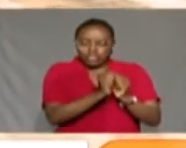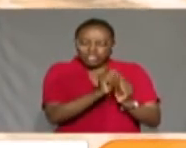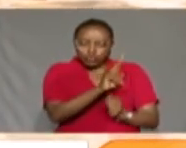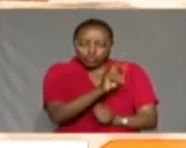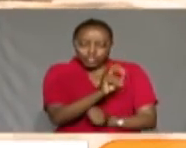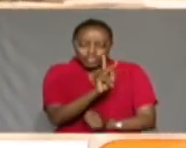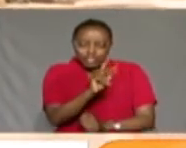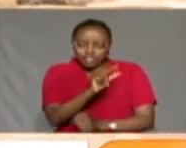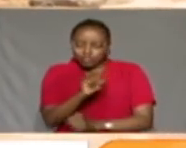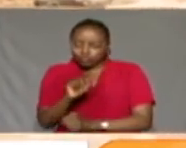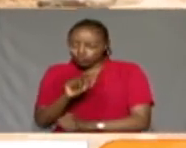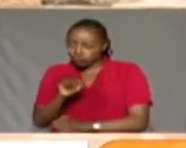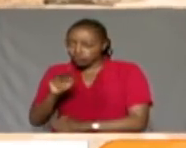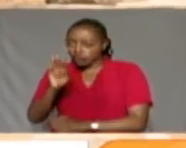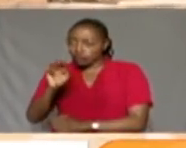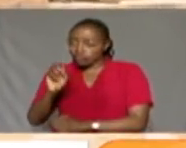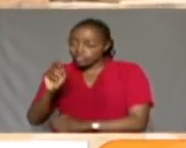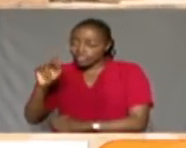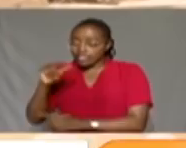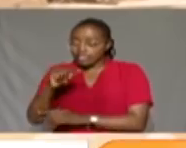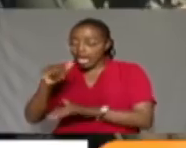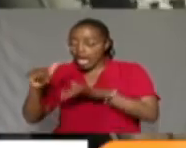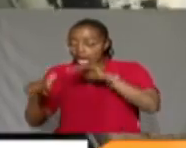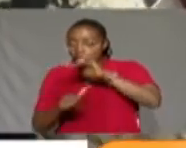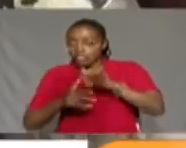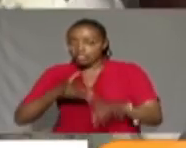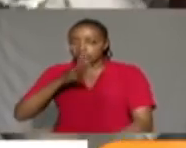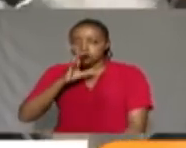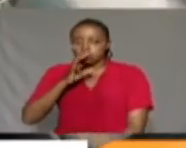40 kilograms underwater.